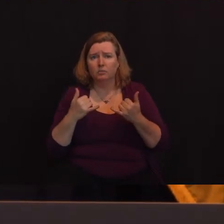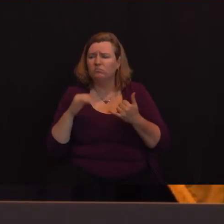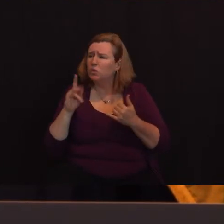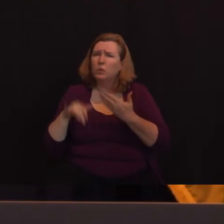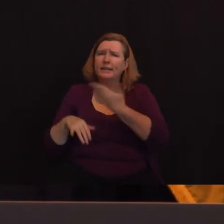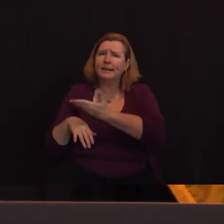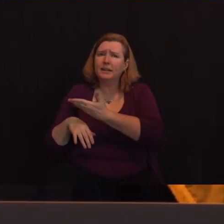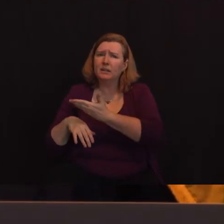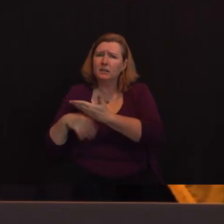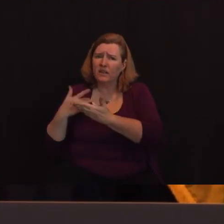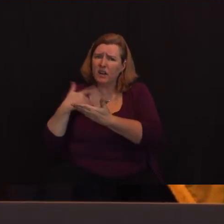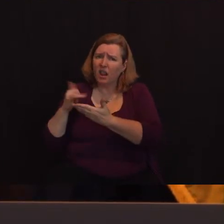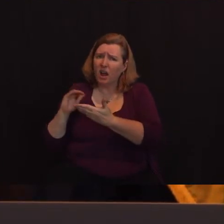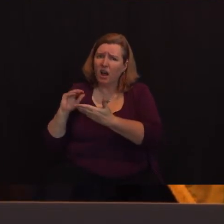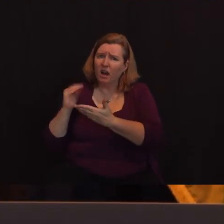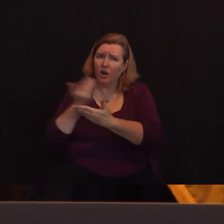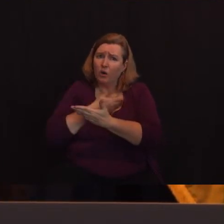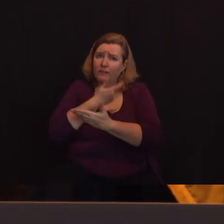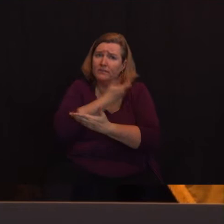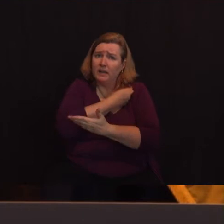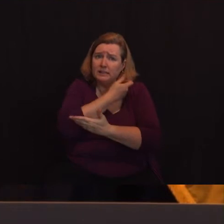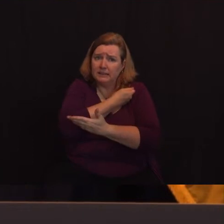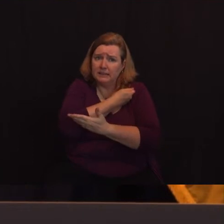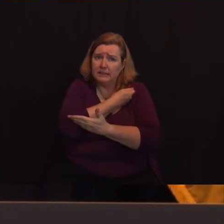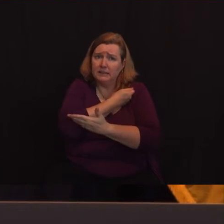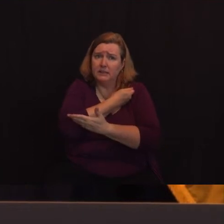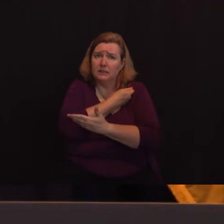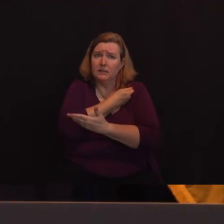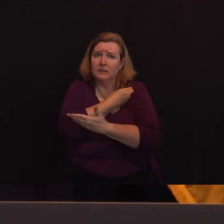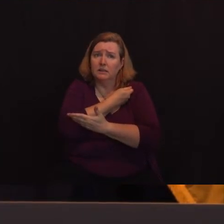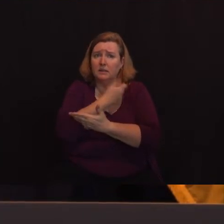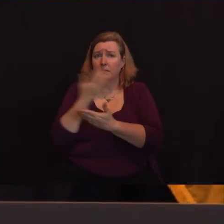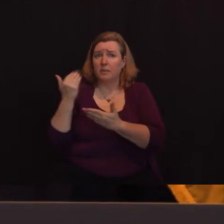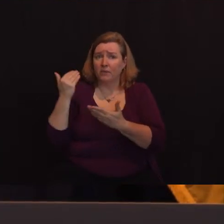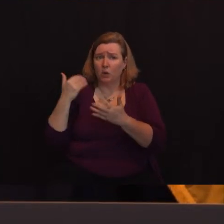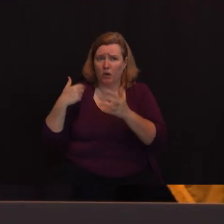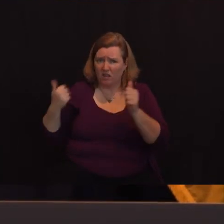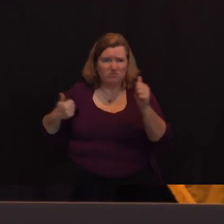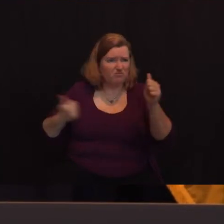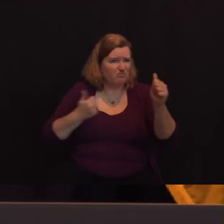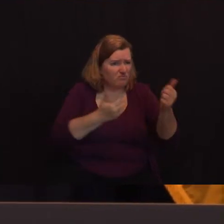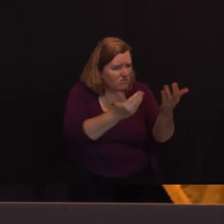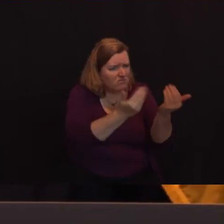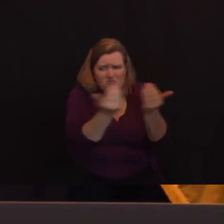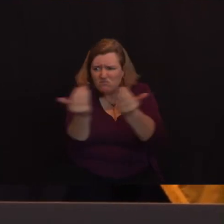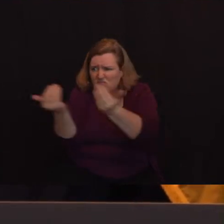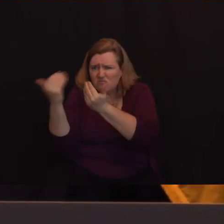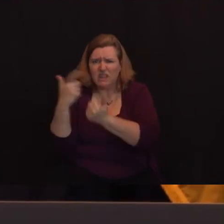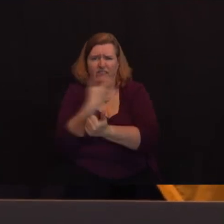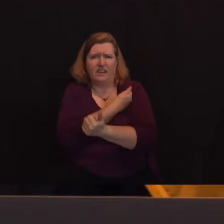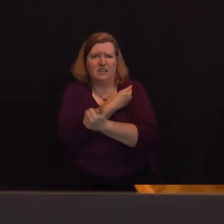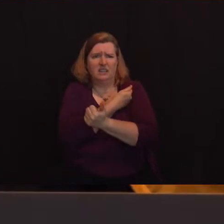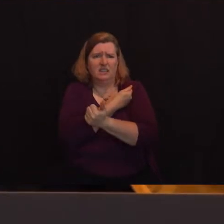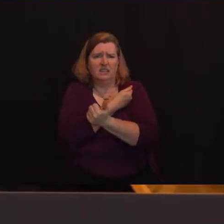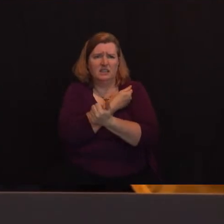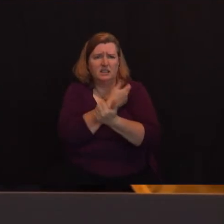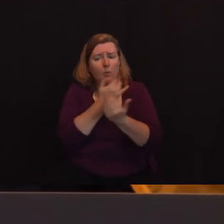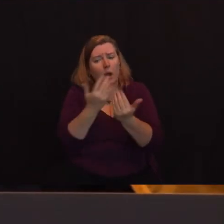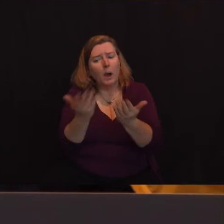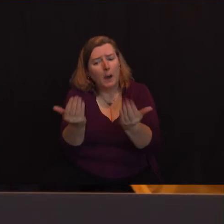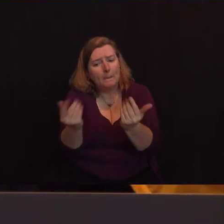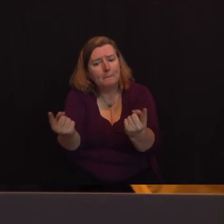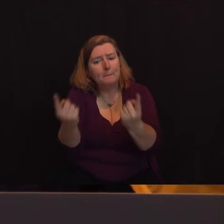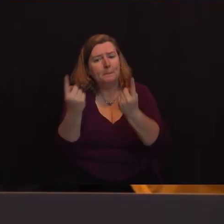past the day where folks are coming to the vaccine. The vaccine has to go to them. And that includes certainly homebound people, but more